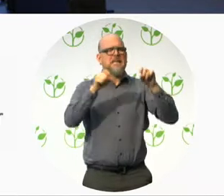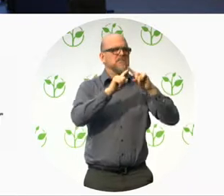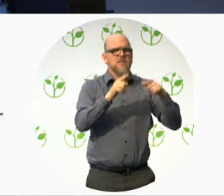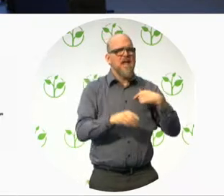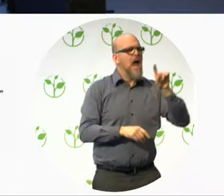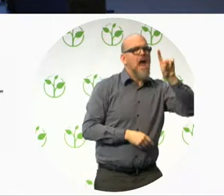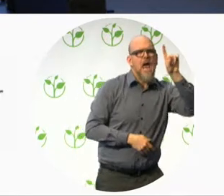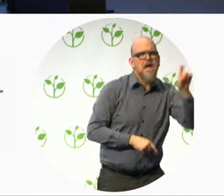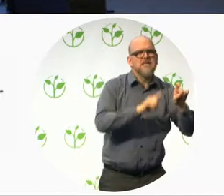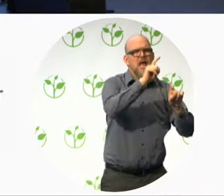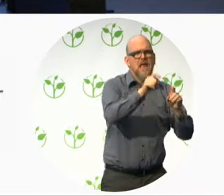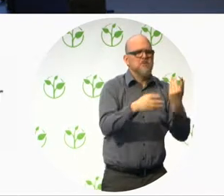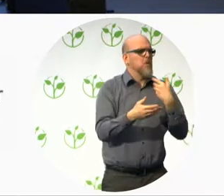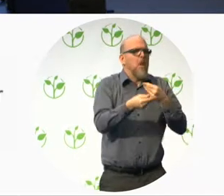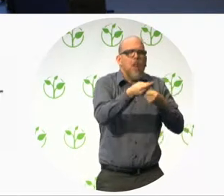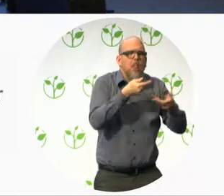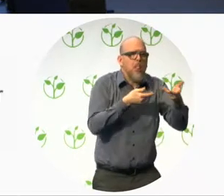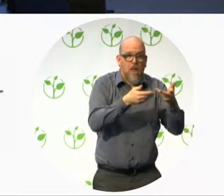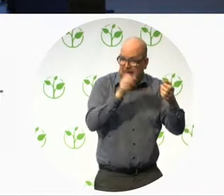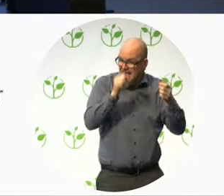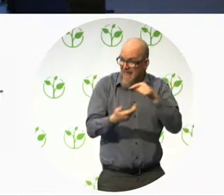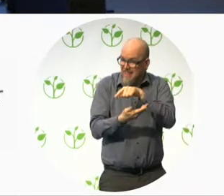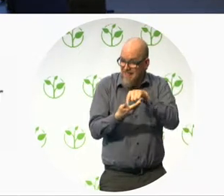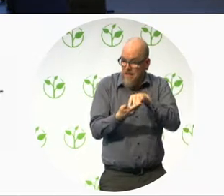if they're not making any sense to you?